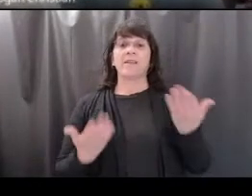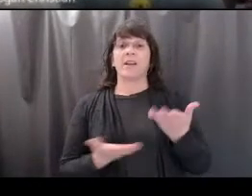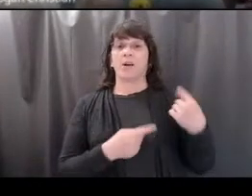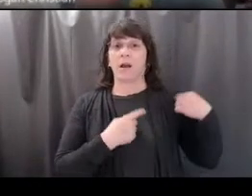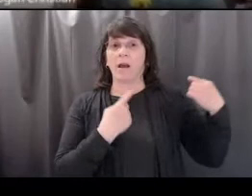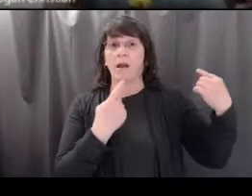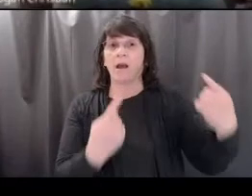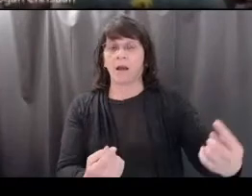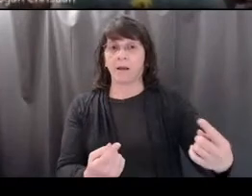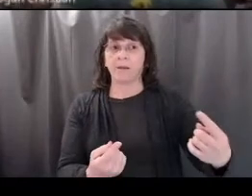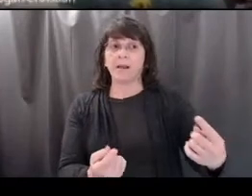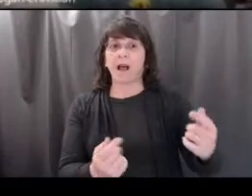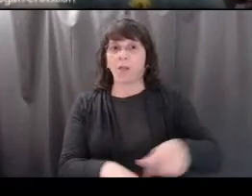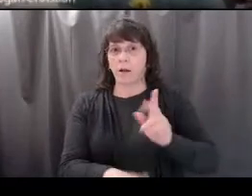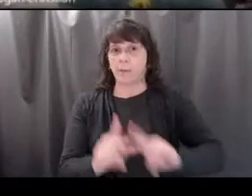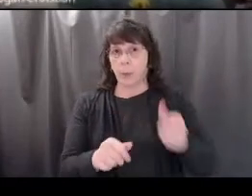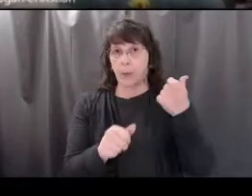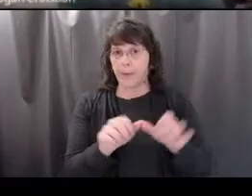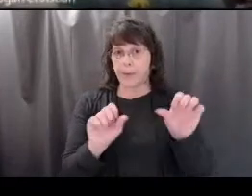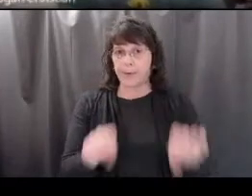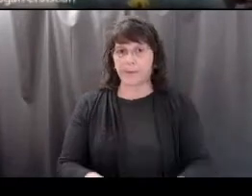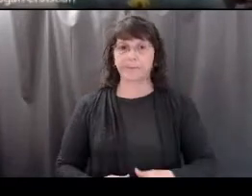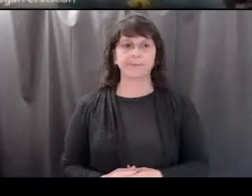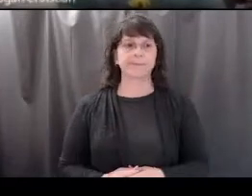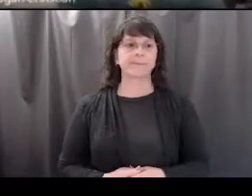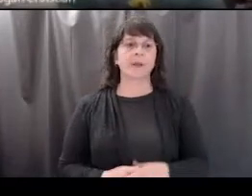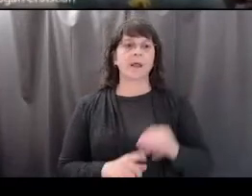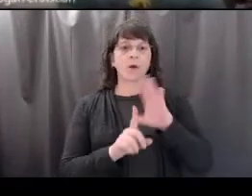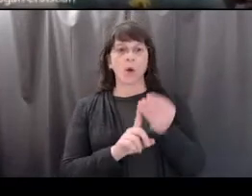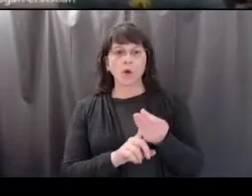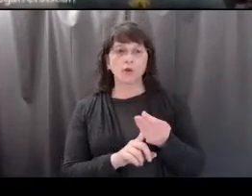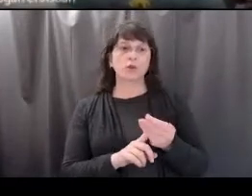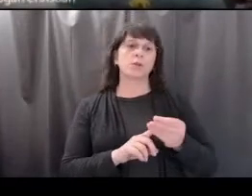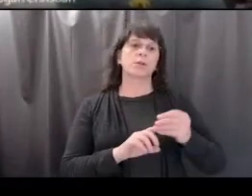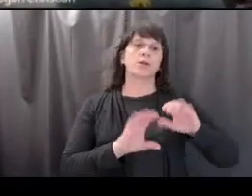immemorial, which means since as long as people can remember. The cultures,